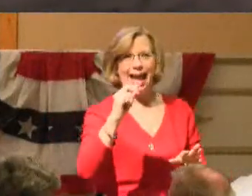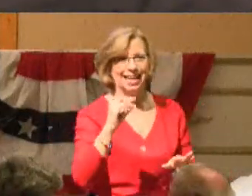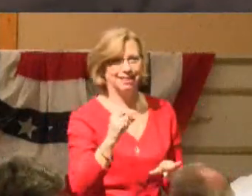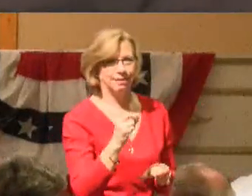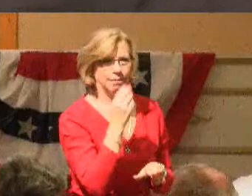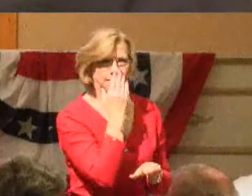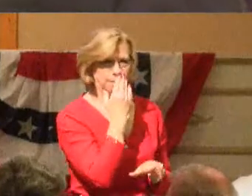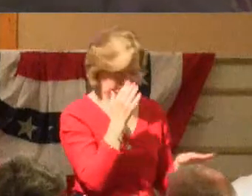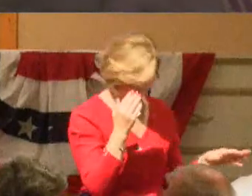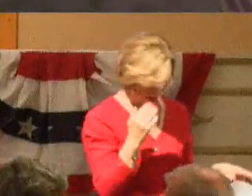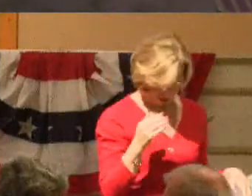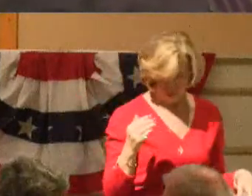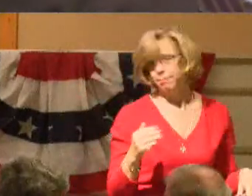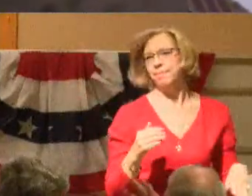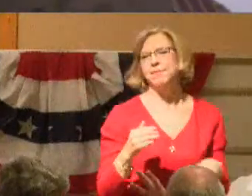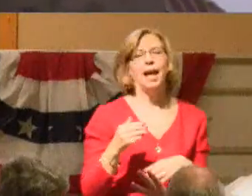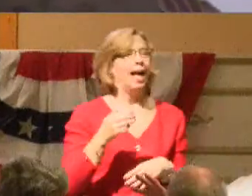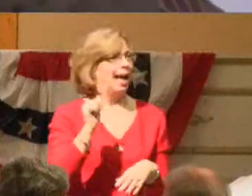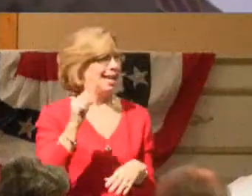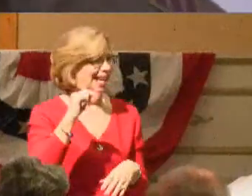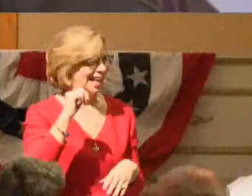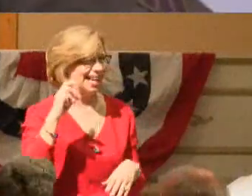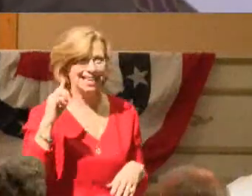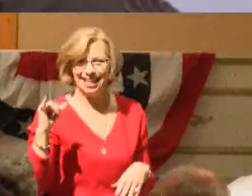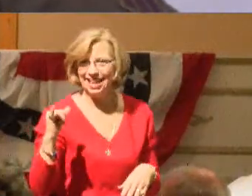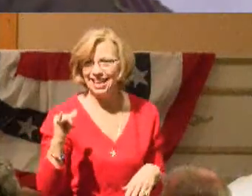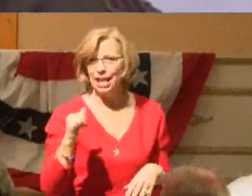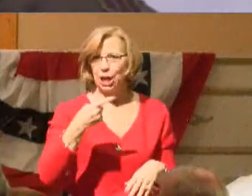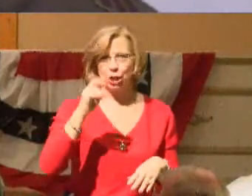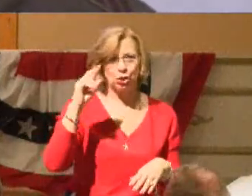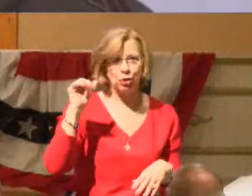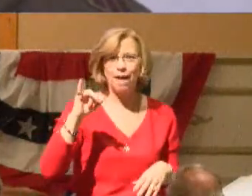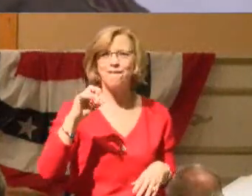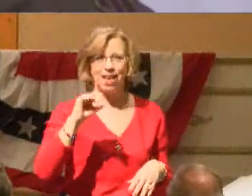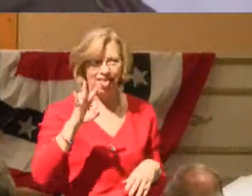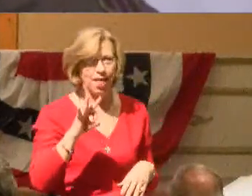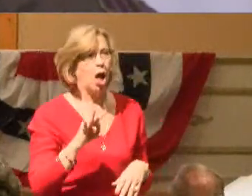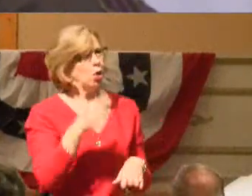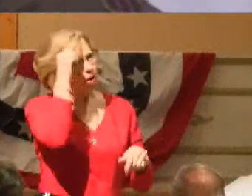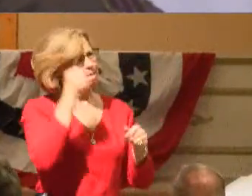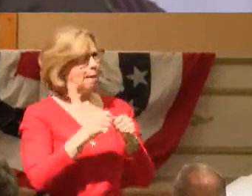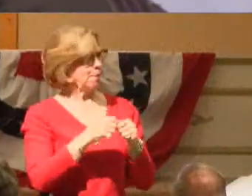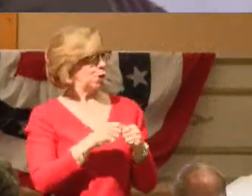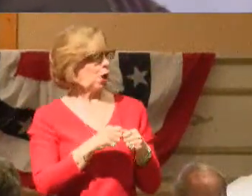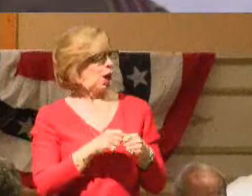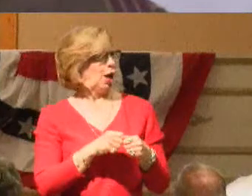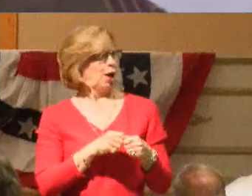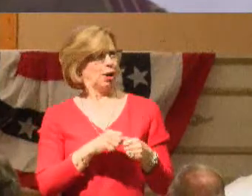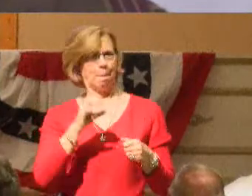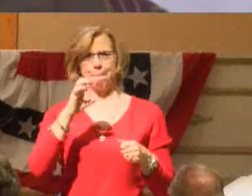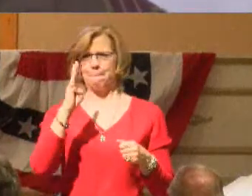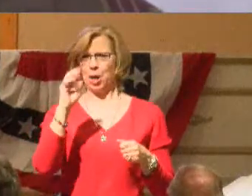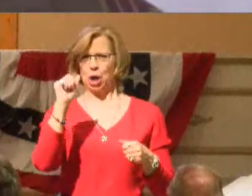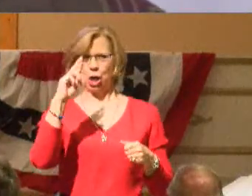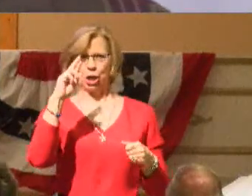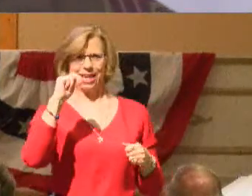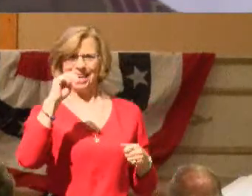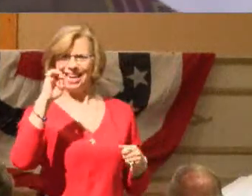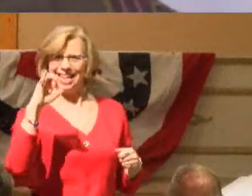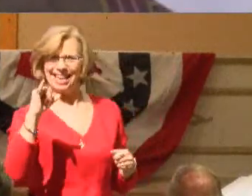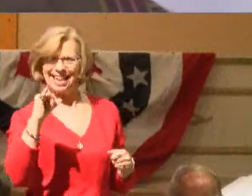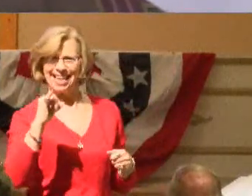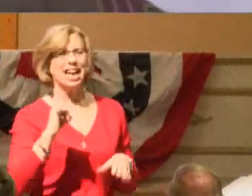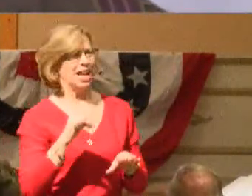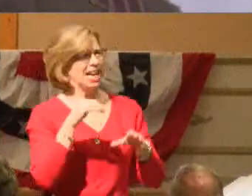the episode where Barney went to church and they had a guest speaker from New York City?